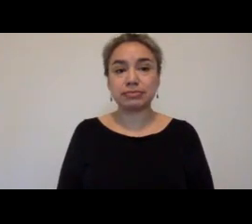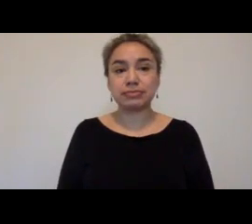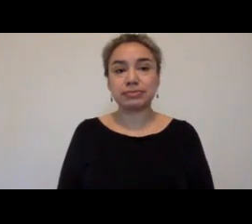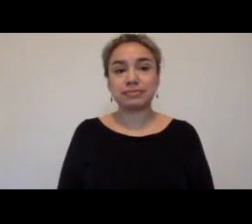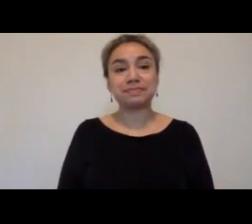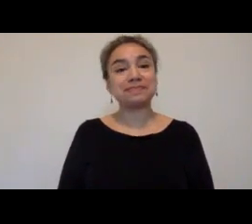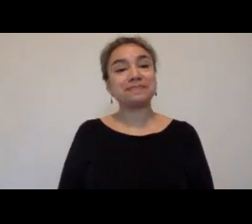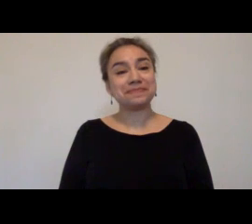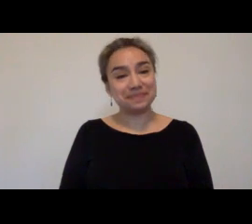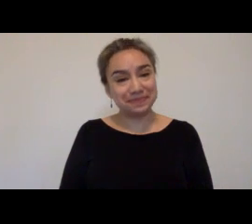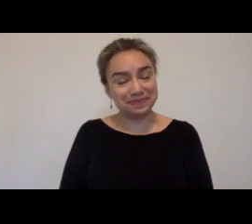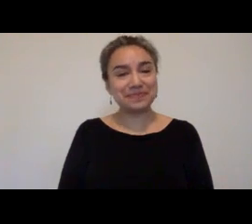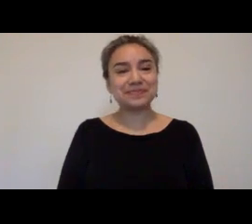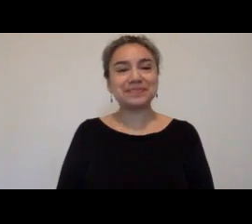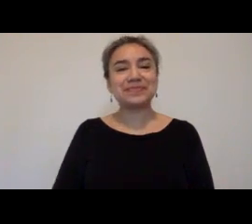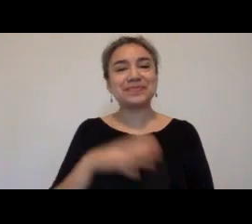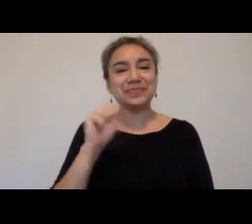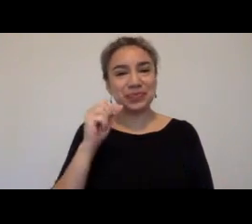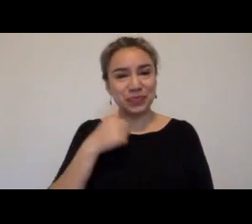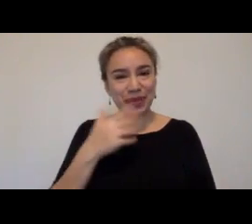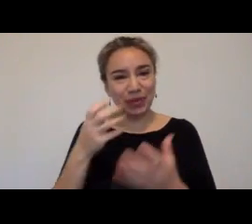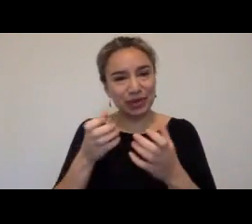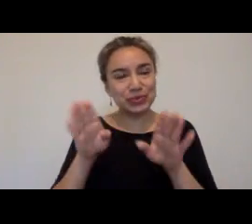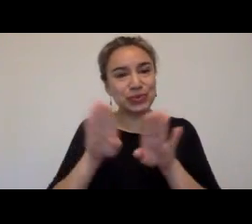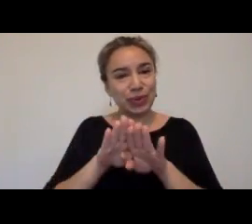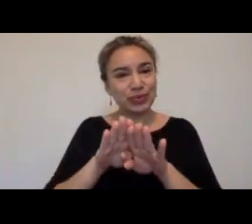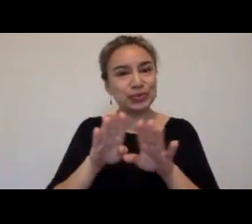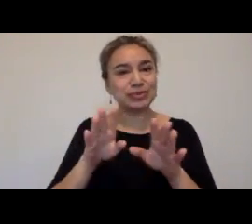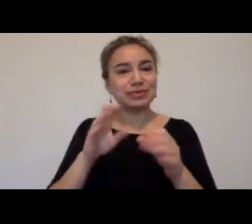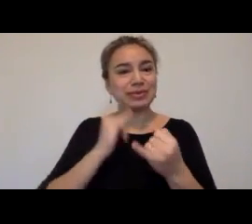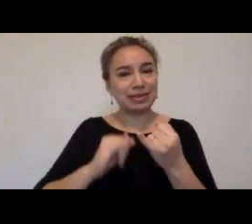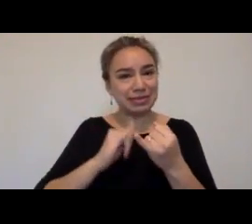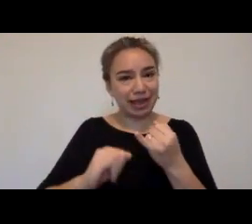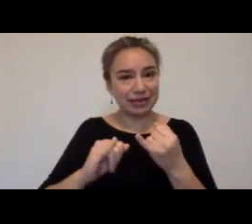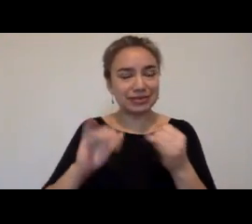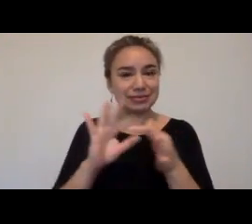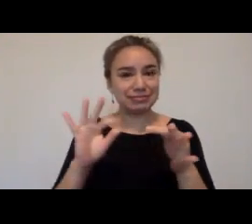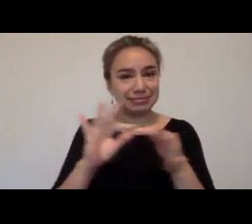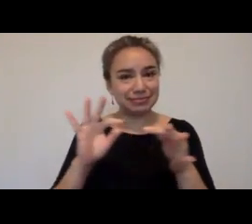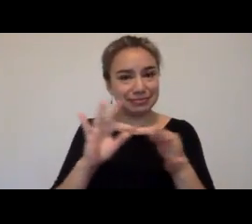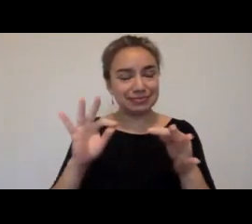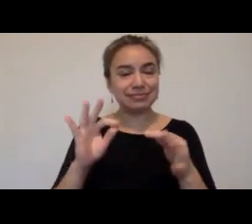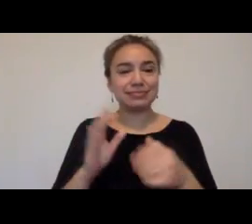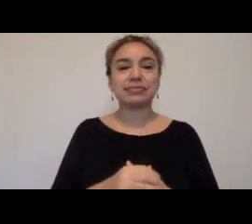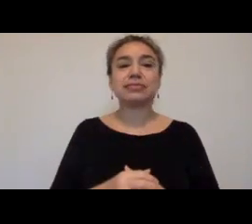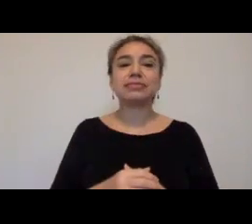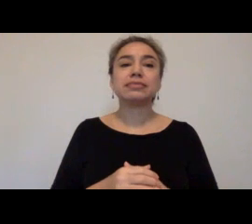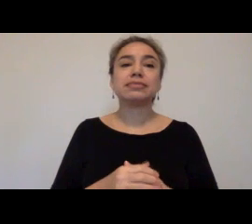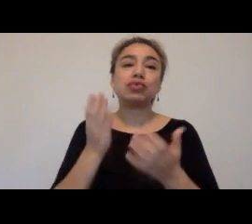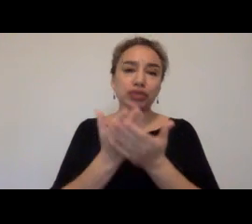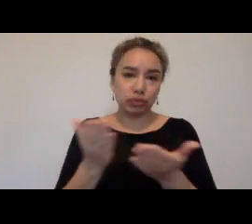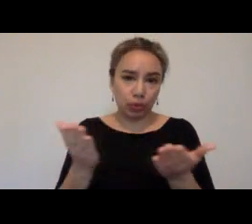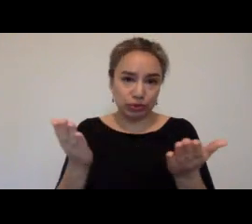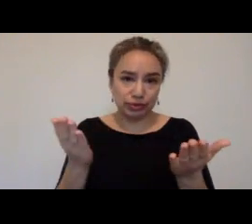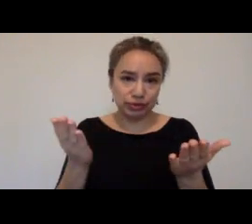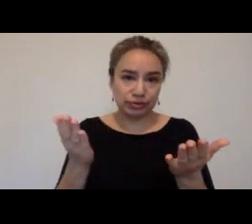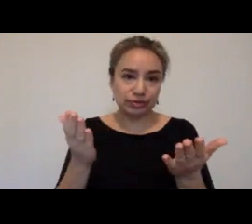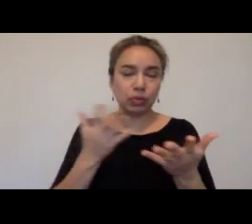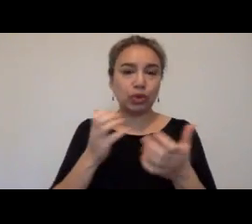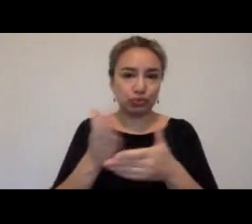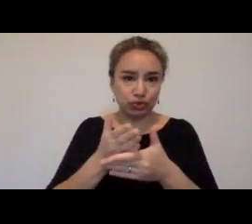are. Okay. And then I want to end the very last thing I have to say is some resources. So I'm